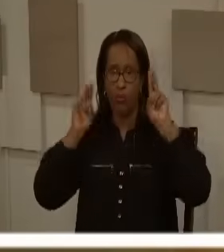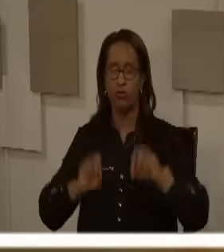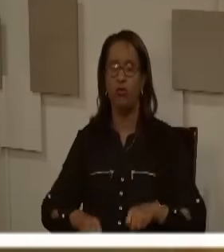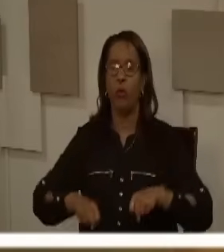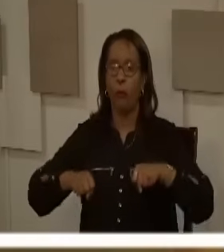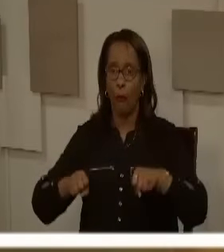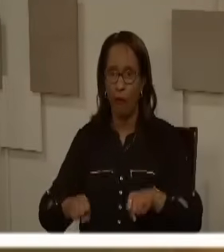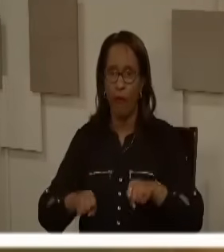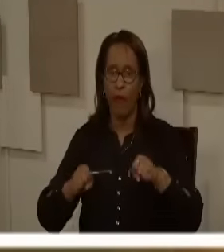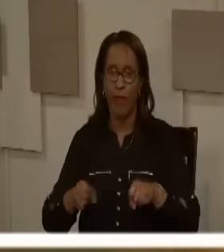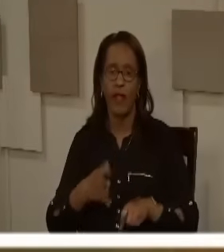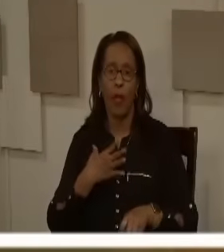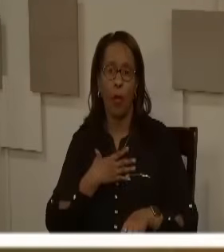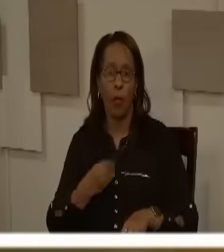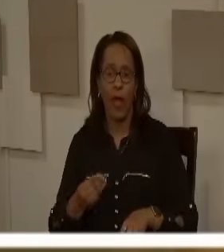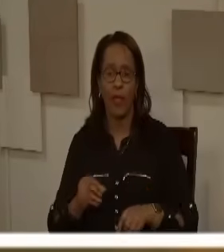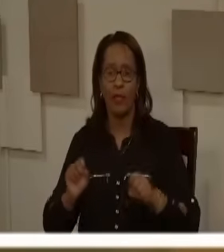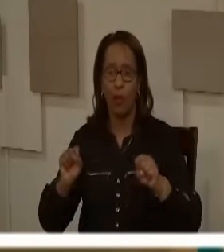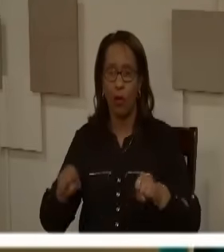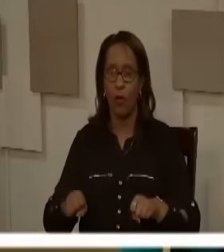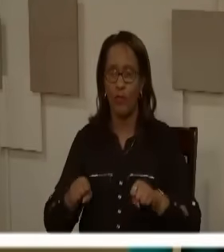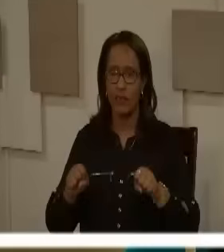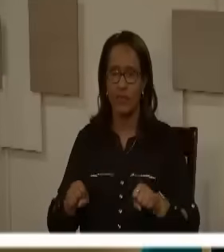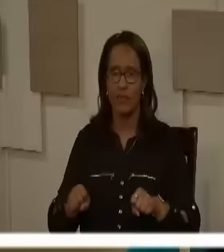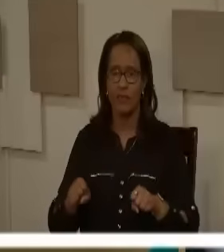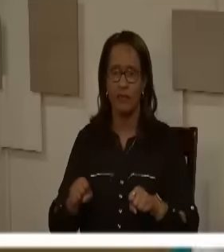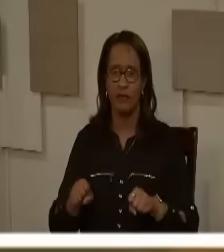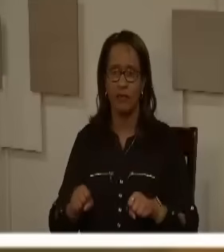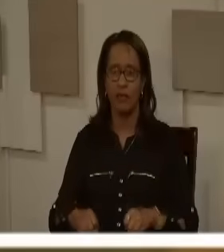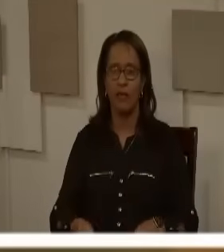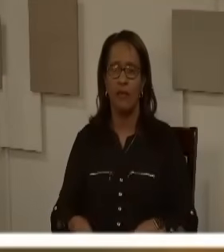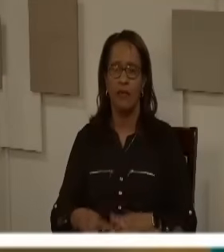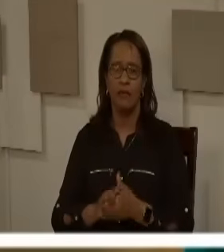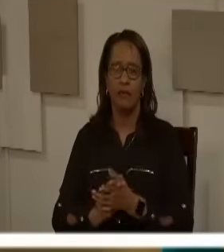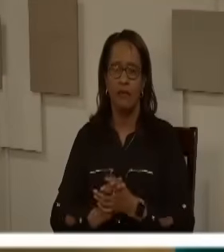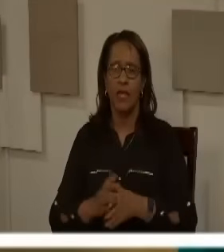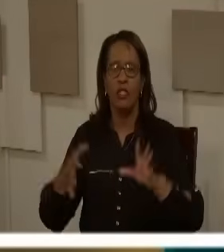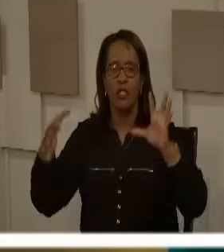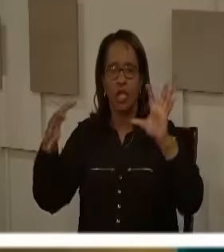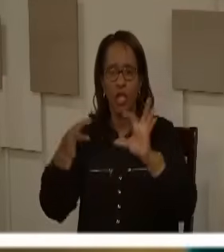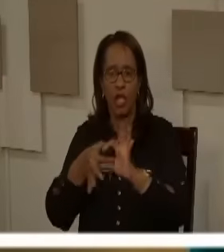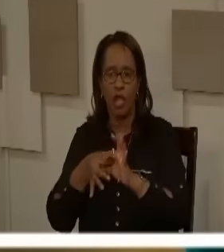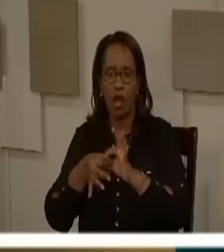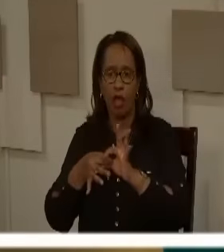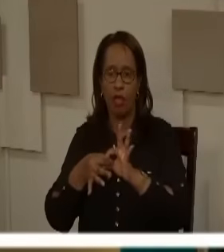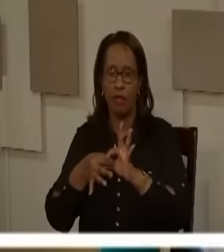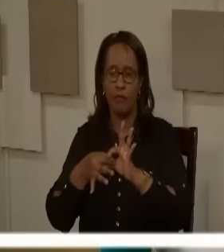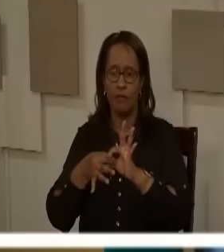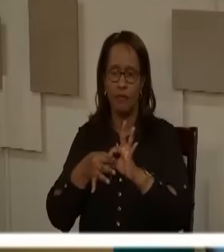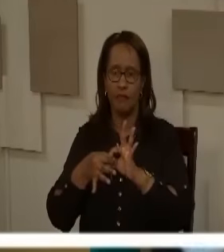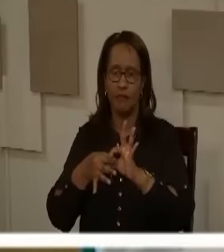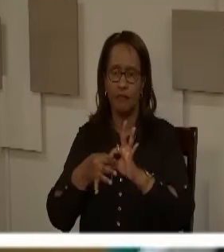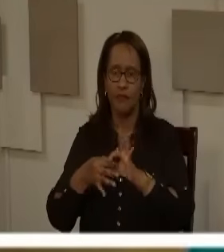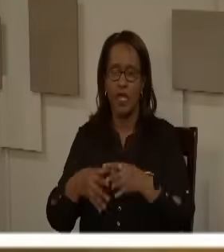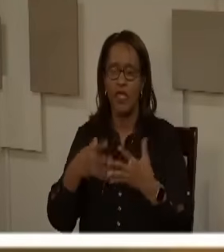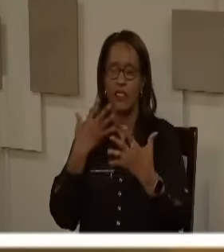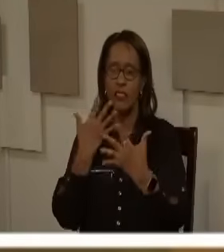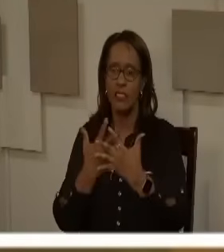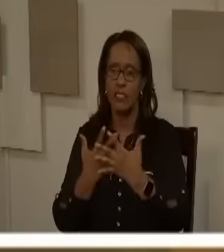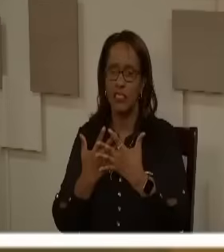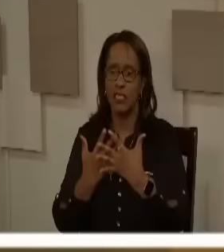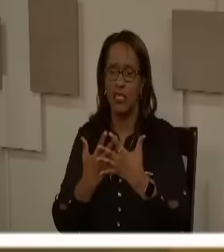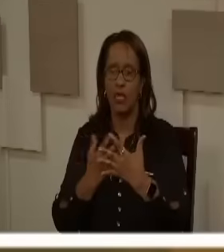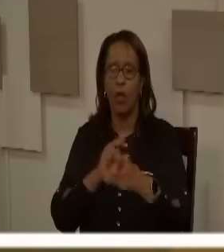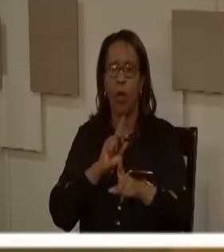with no occupying force and with no one occupying them, and then ride on to Rome and deal with Rome